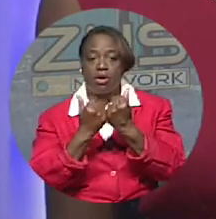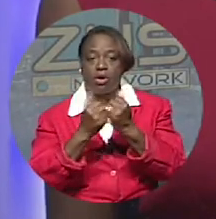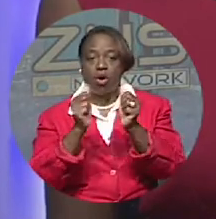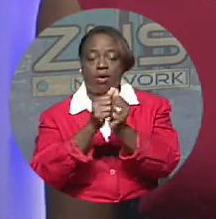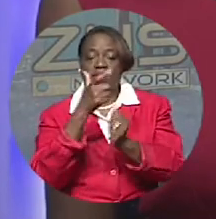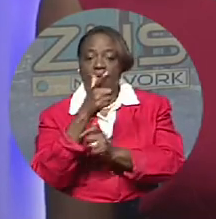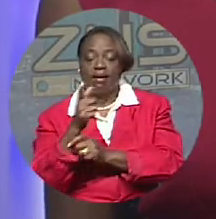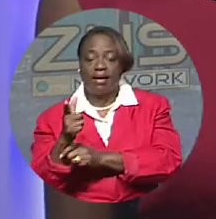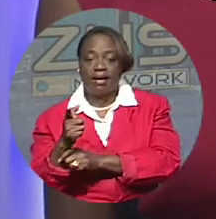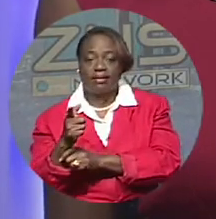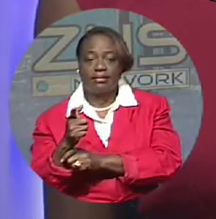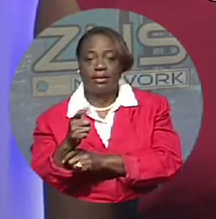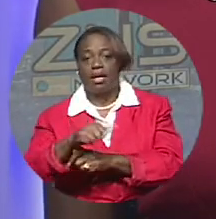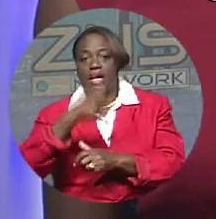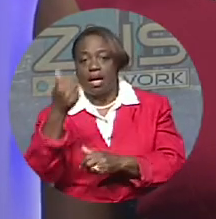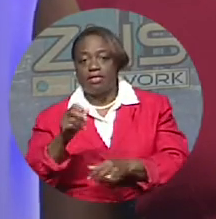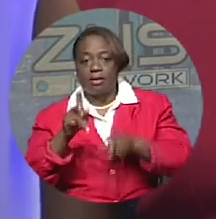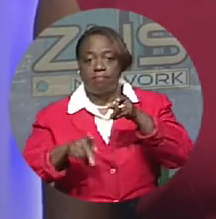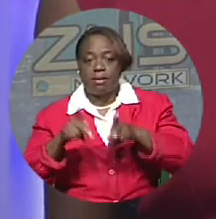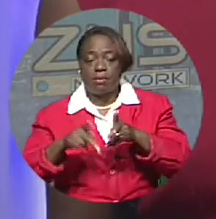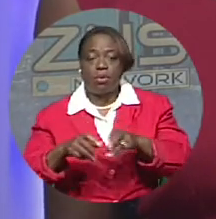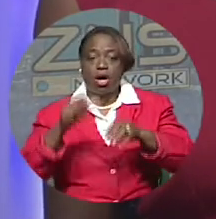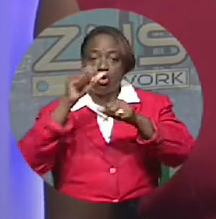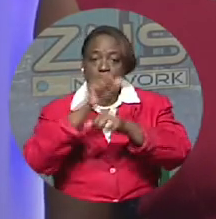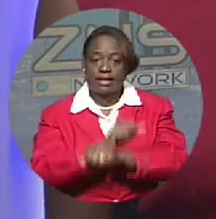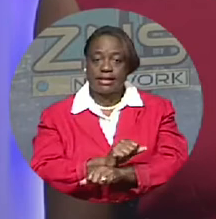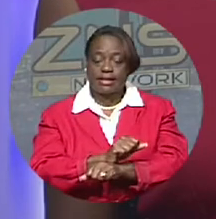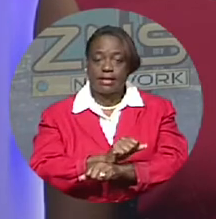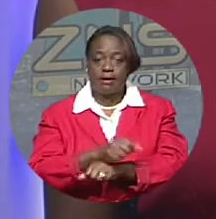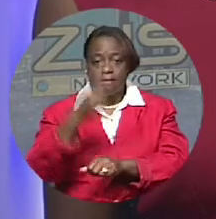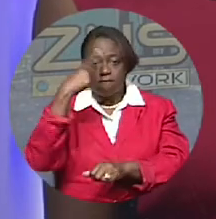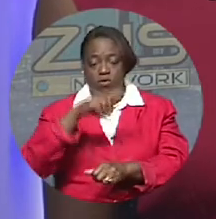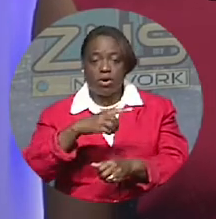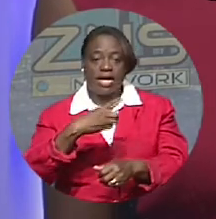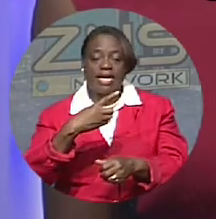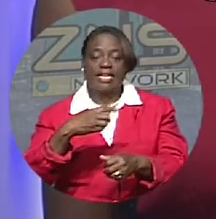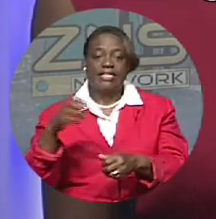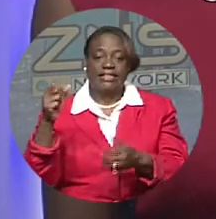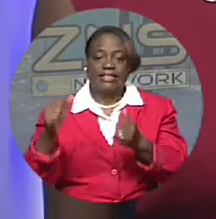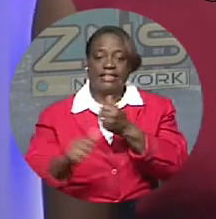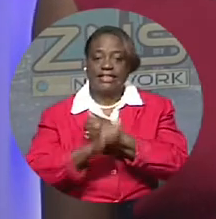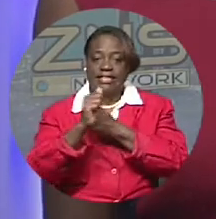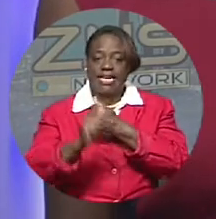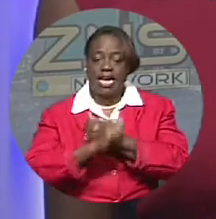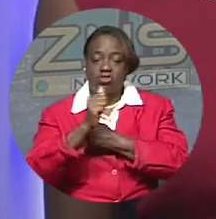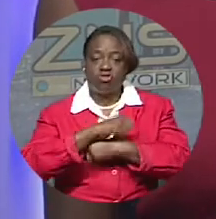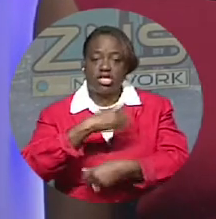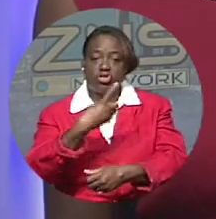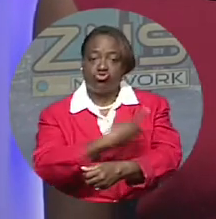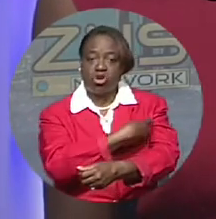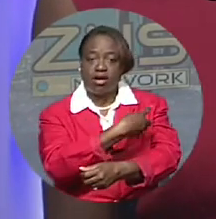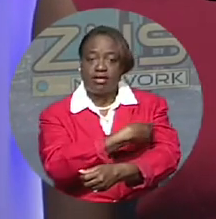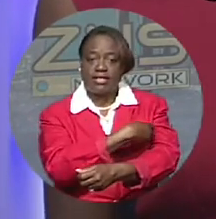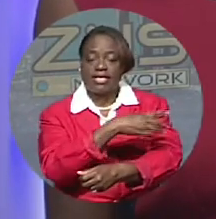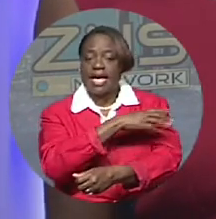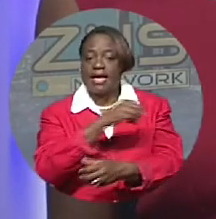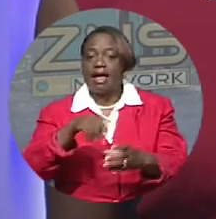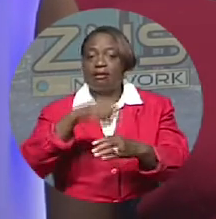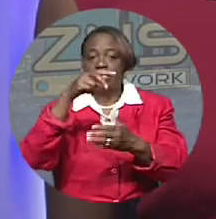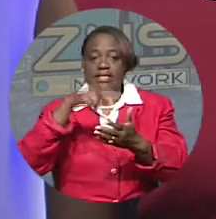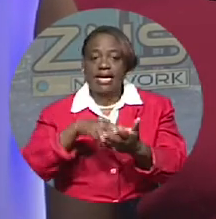were arrested for a number of criminal offenses, including possession of dangerous drugs with the intent to supply and outstanding court